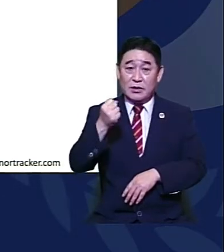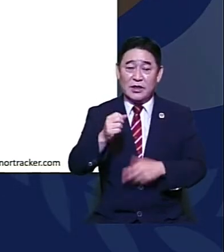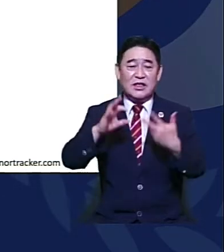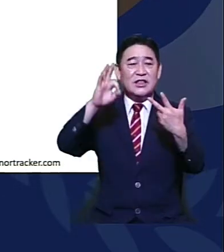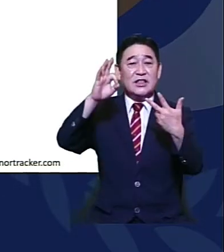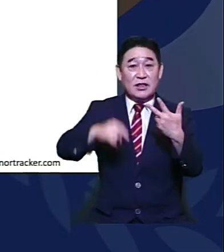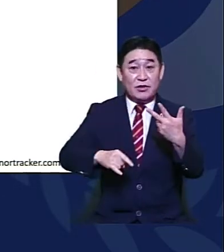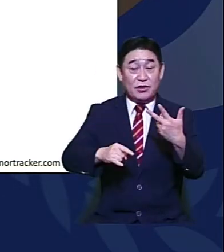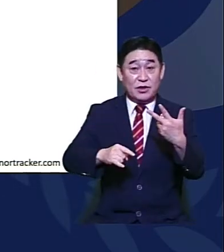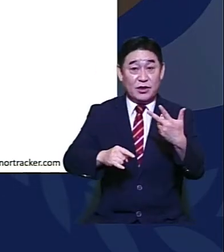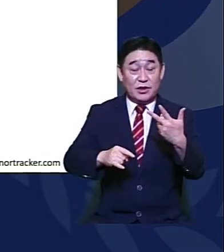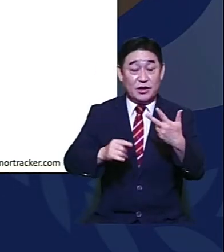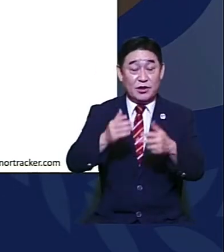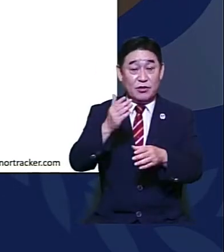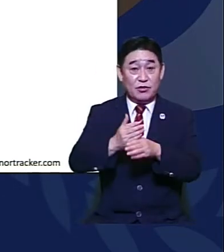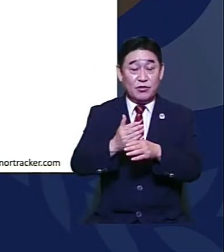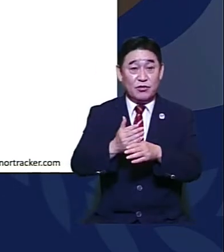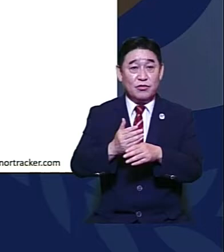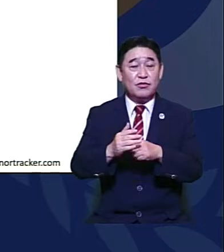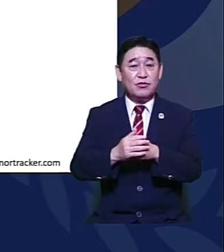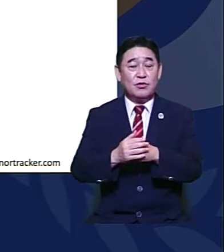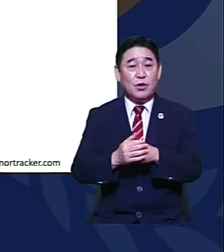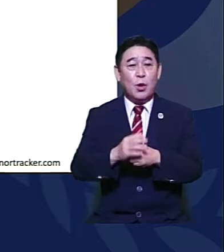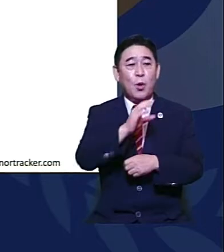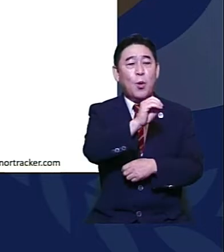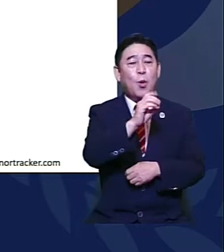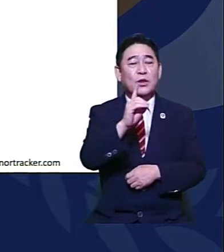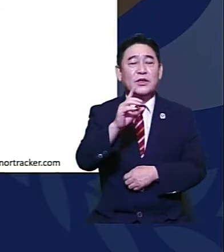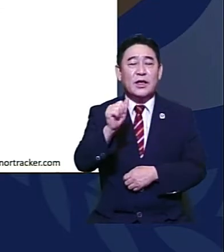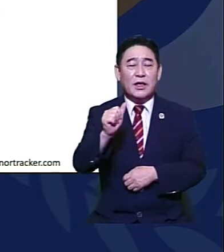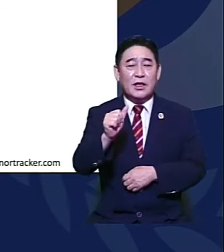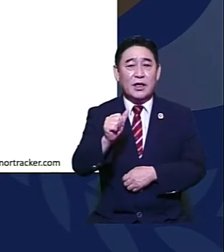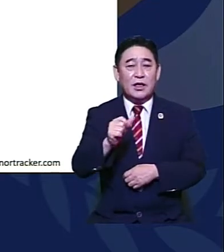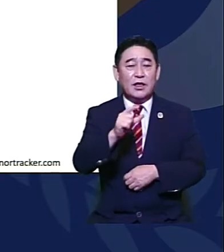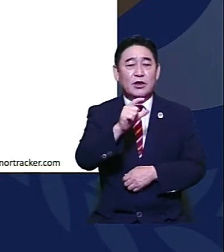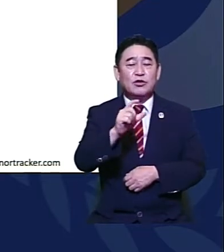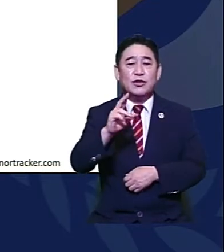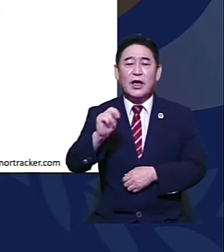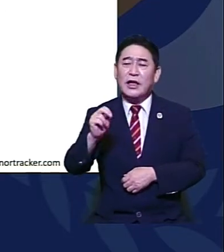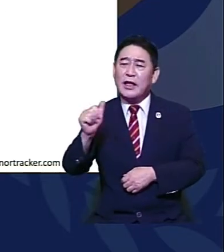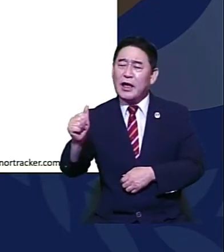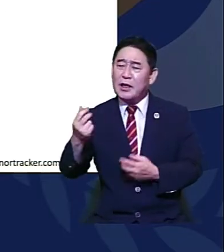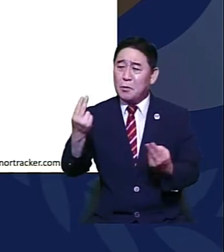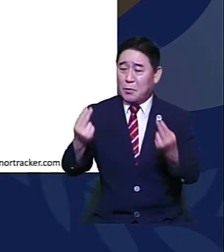in relative terms of ODA as a share of GNI.